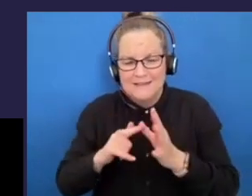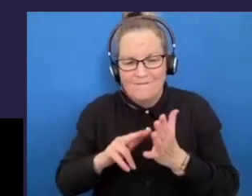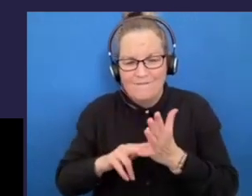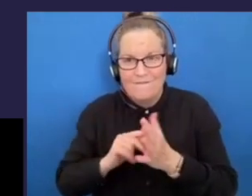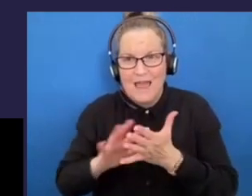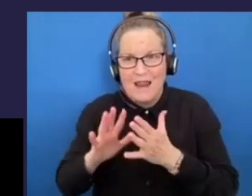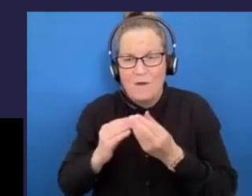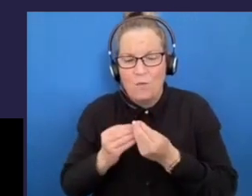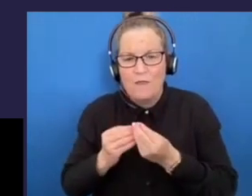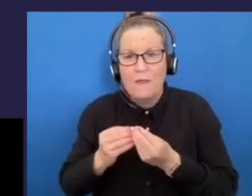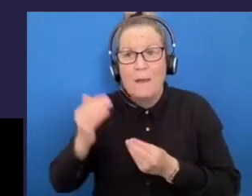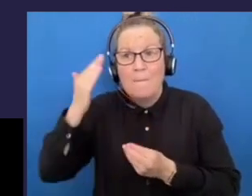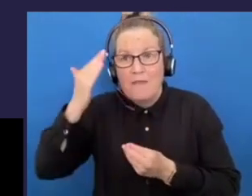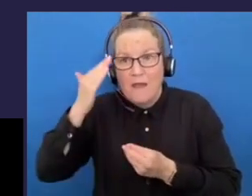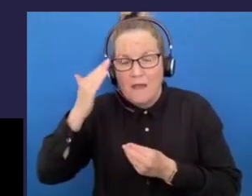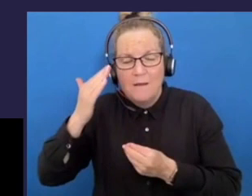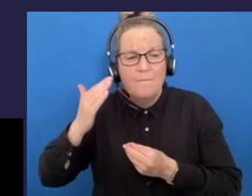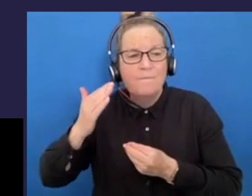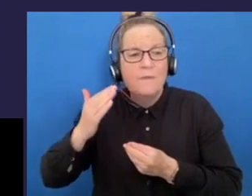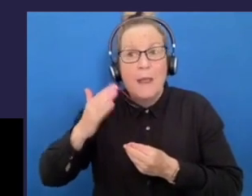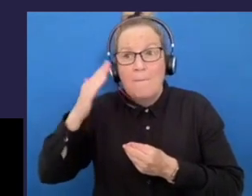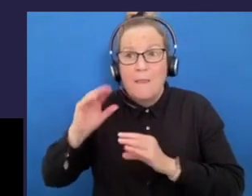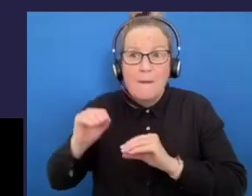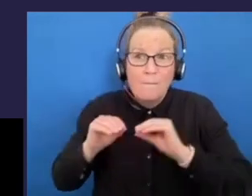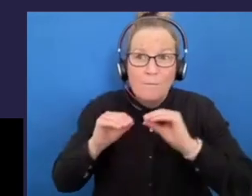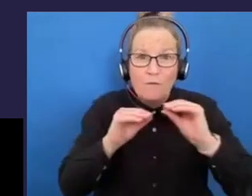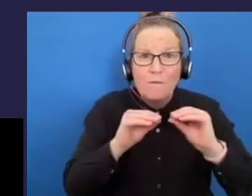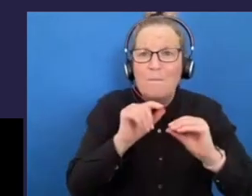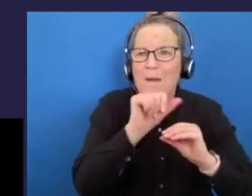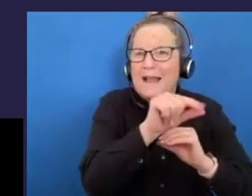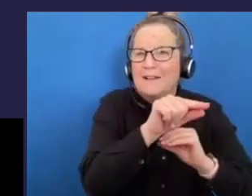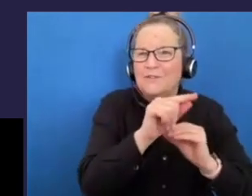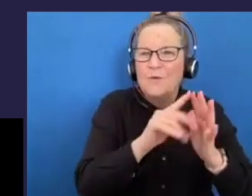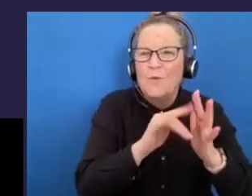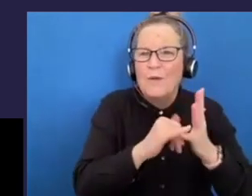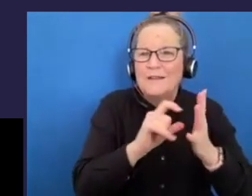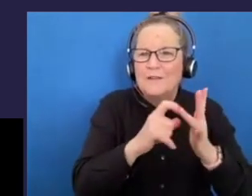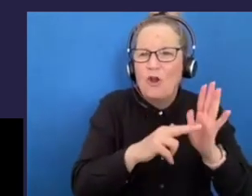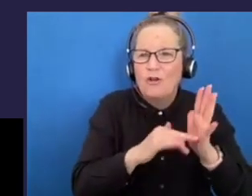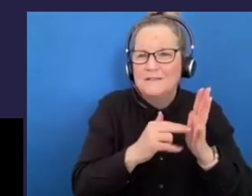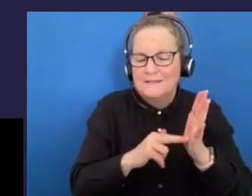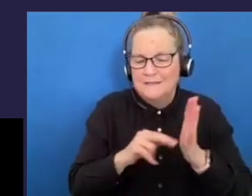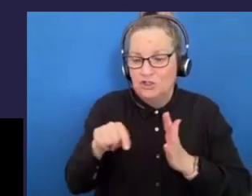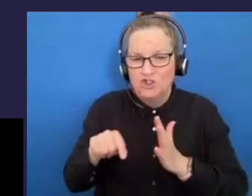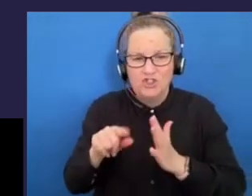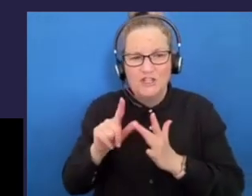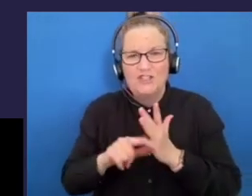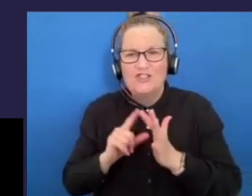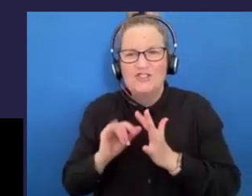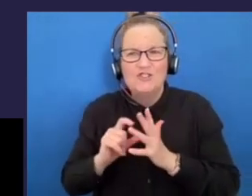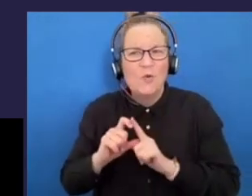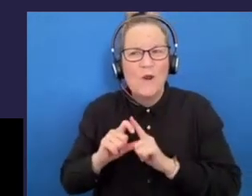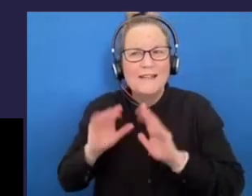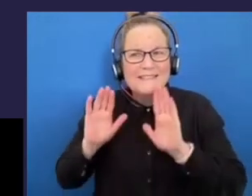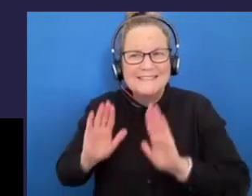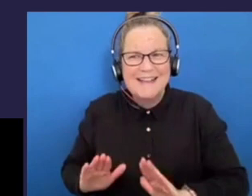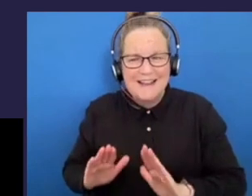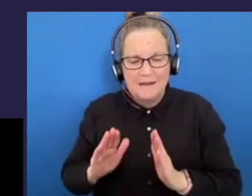from Wisconsin, and then her mother moved back to Wisconsin. Jessica decided she was going to stay here on her own.